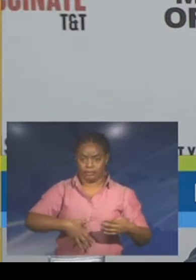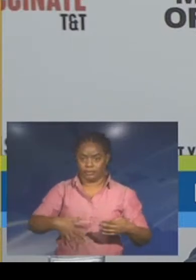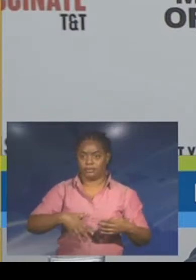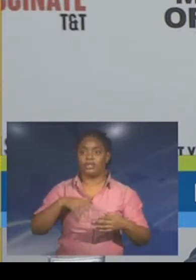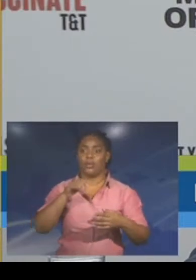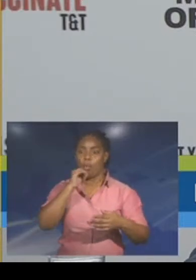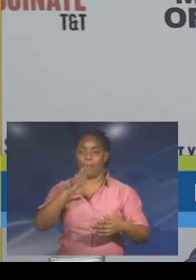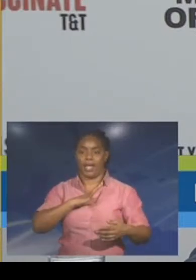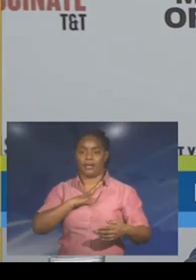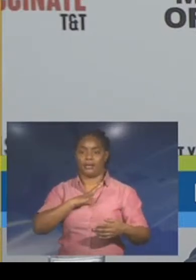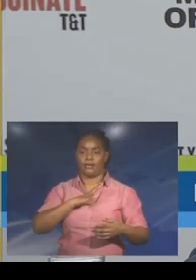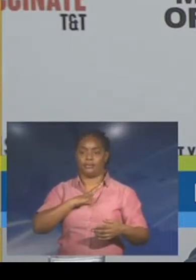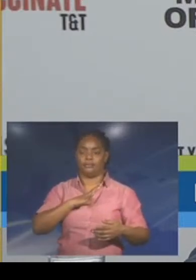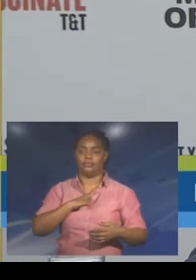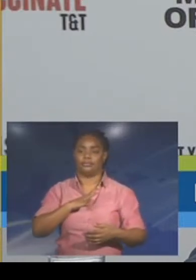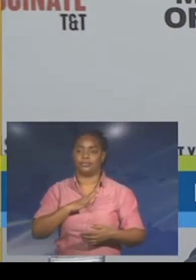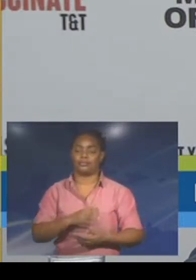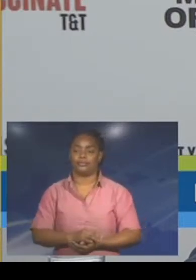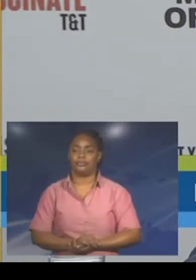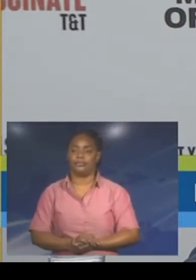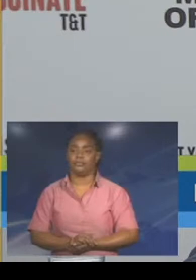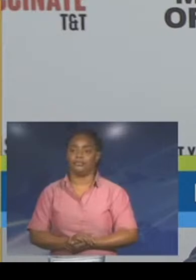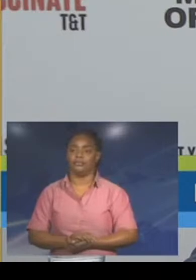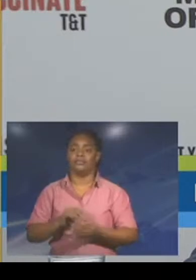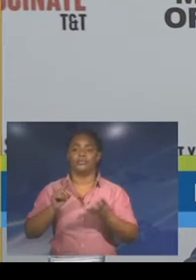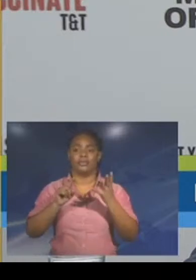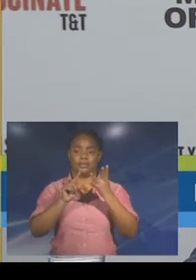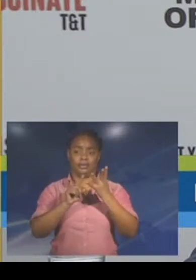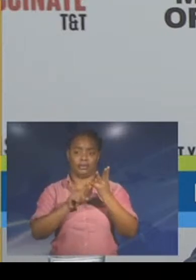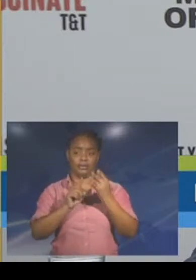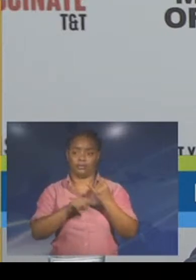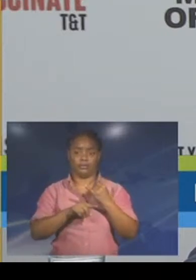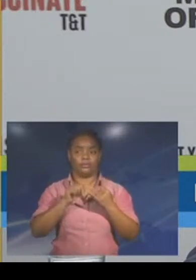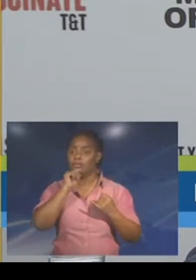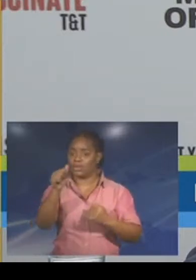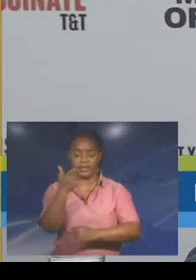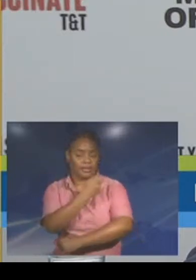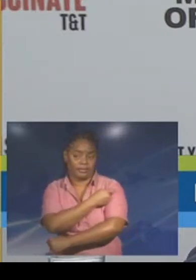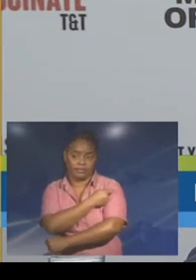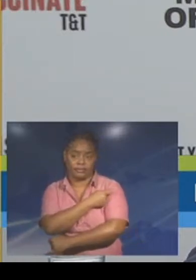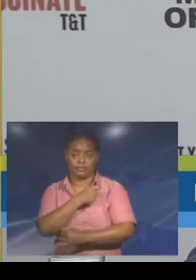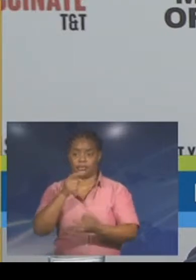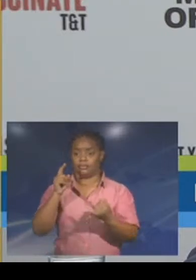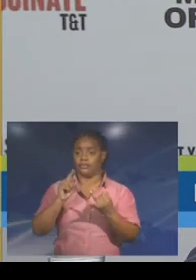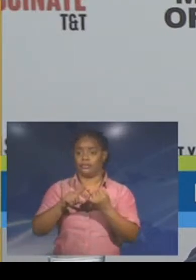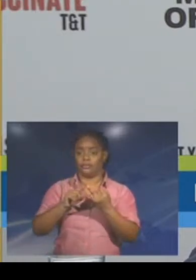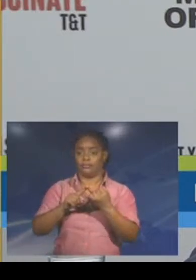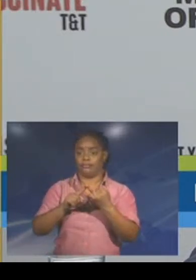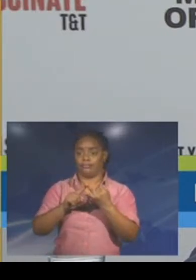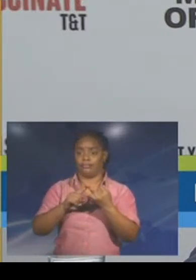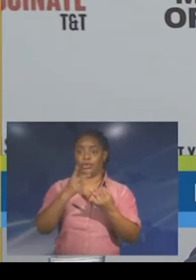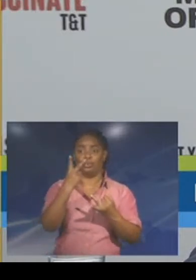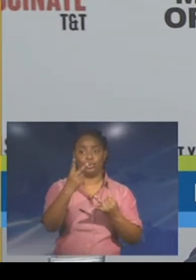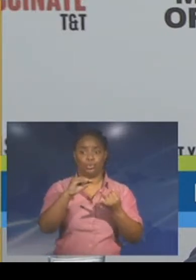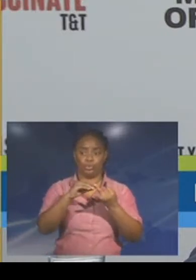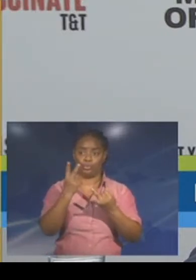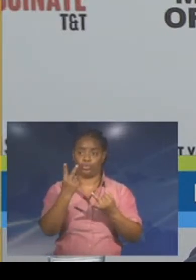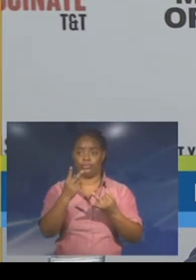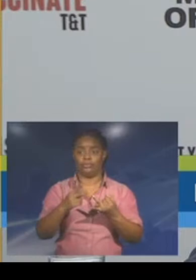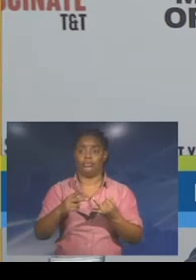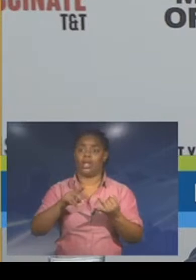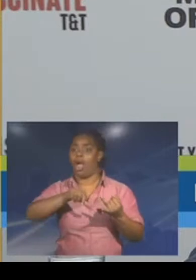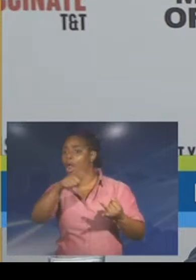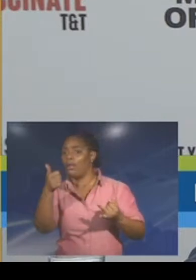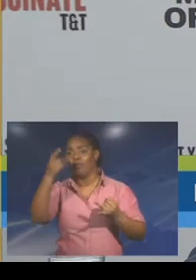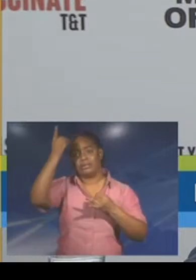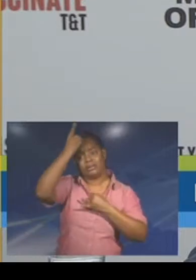wear masks are the unvaccinated, because you are basically unprotected. 2, the immunocompromised. 3,